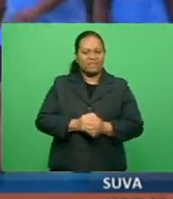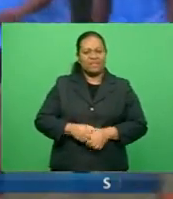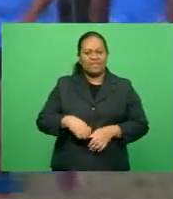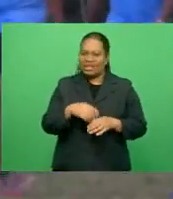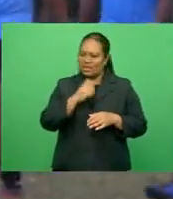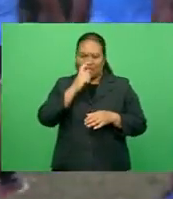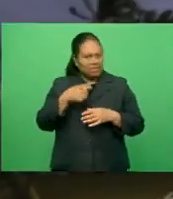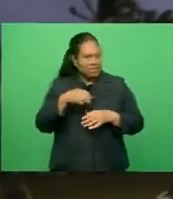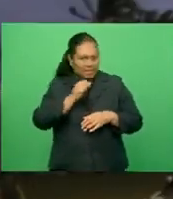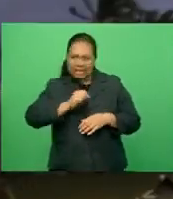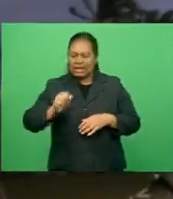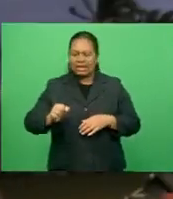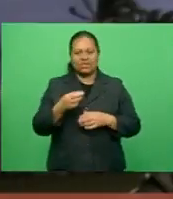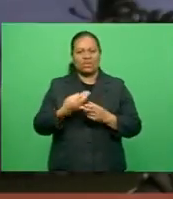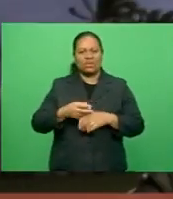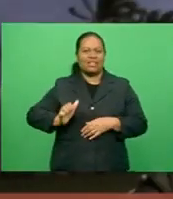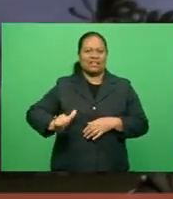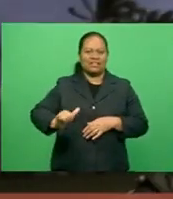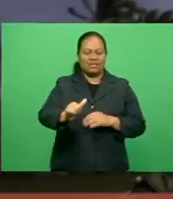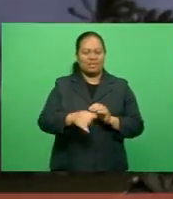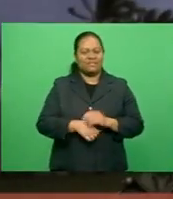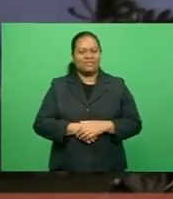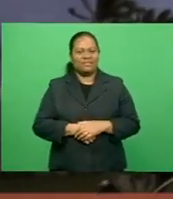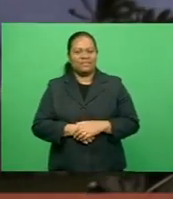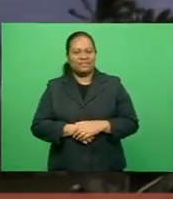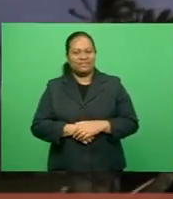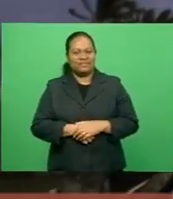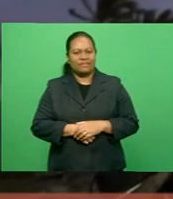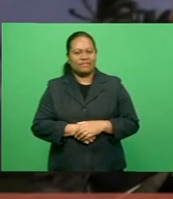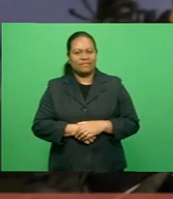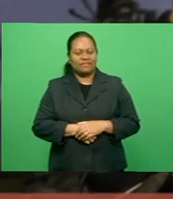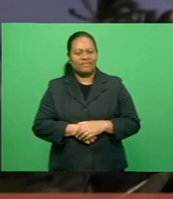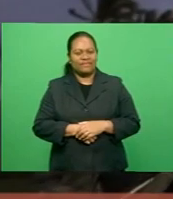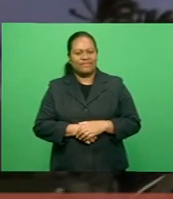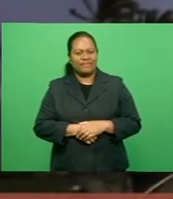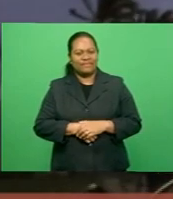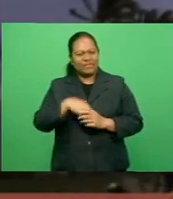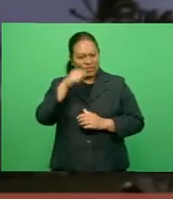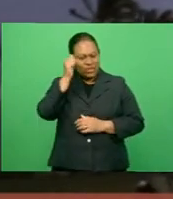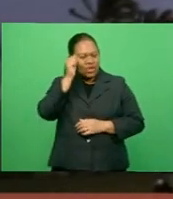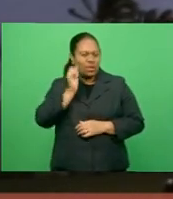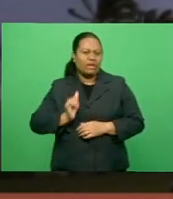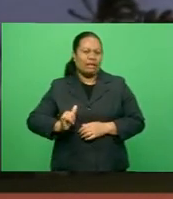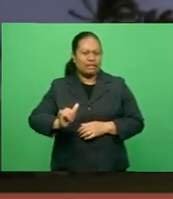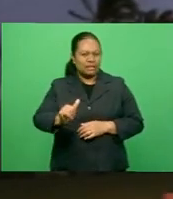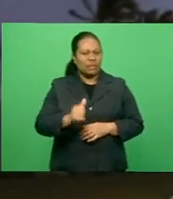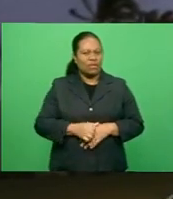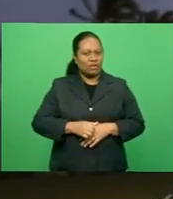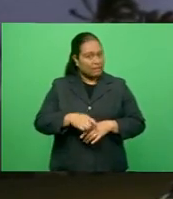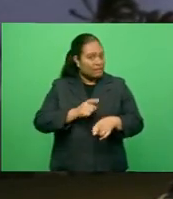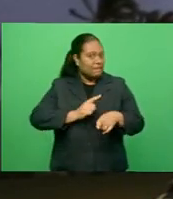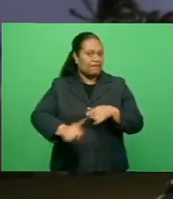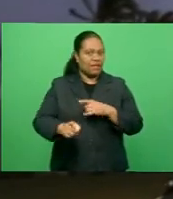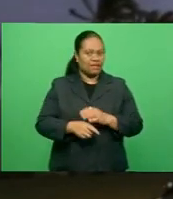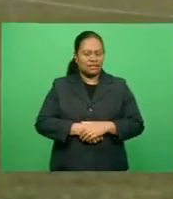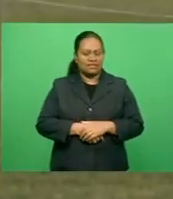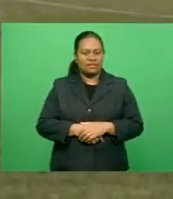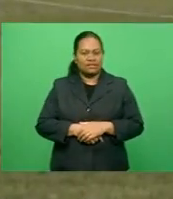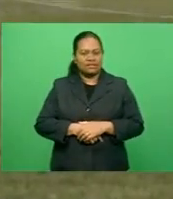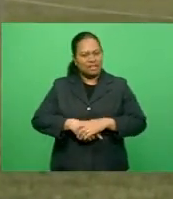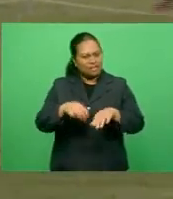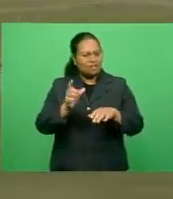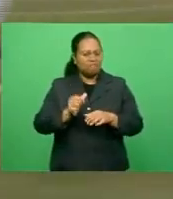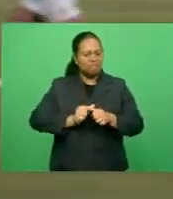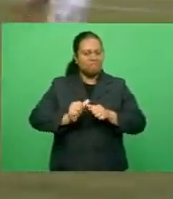Yasawa lightly. Yasawa has been very flamboyant in the backs. I think they're very fast-spirited players,